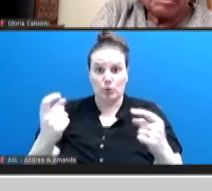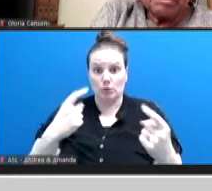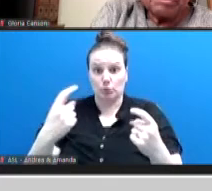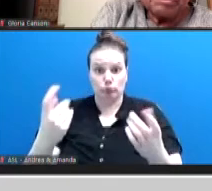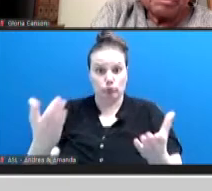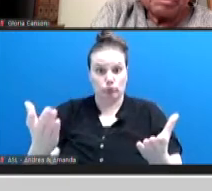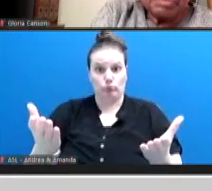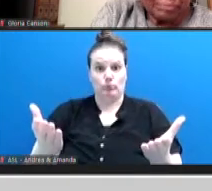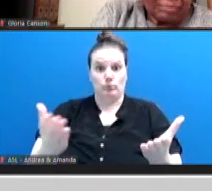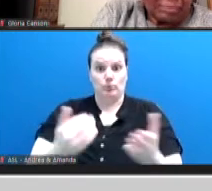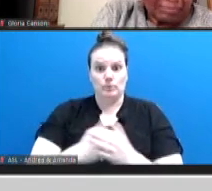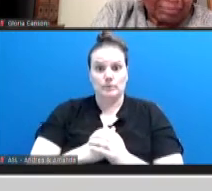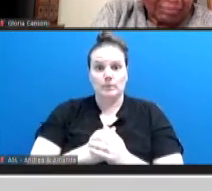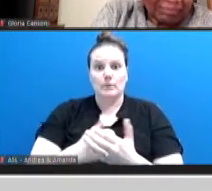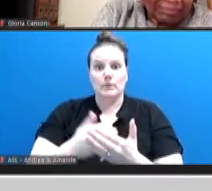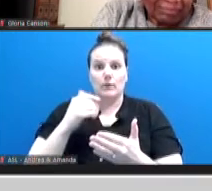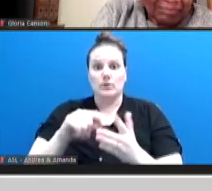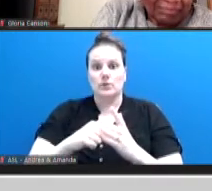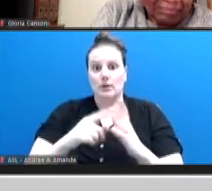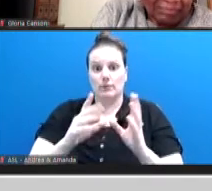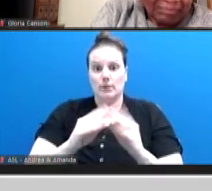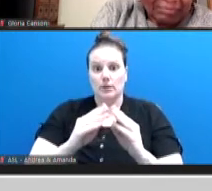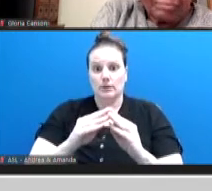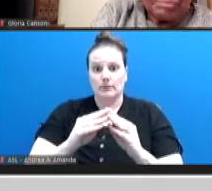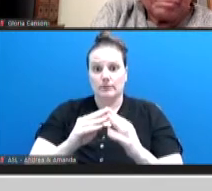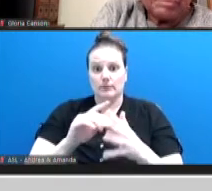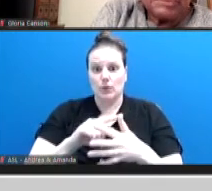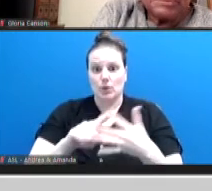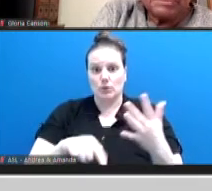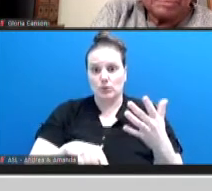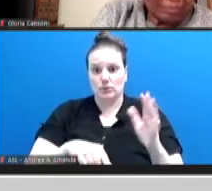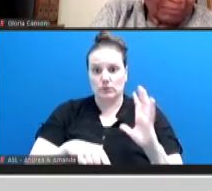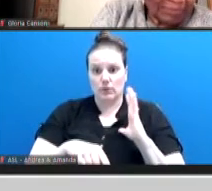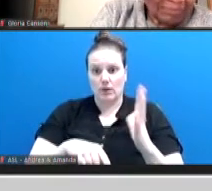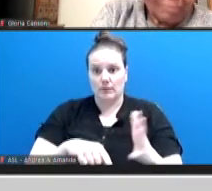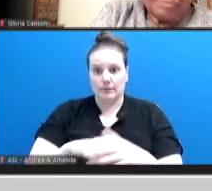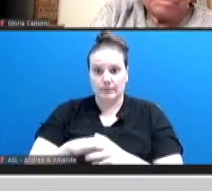about before we start, just on those?